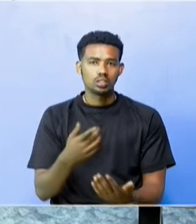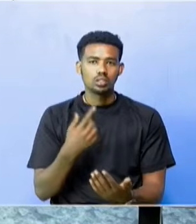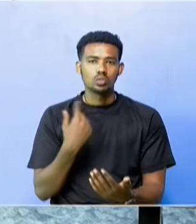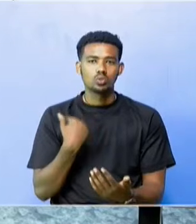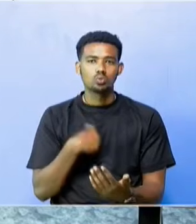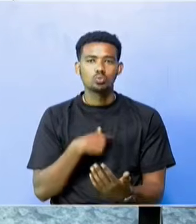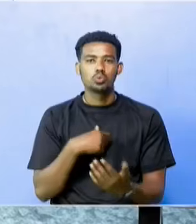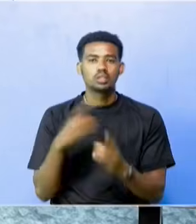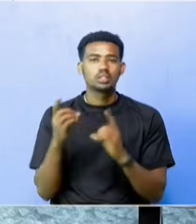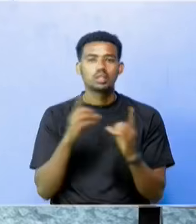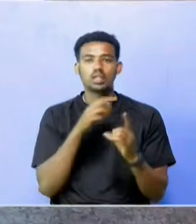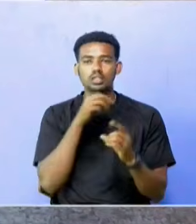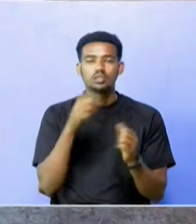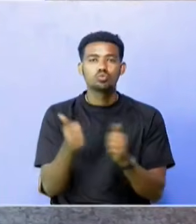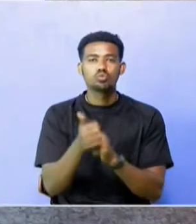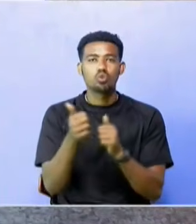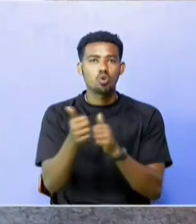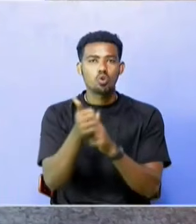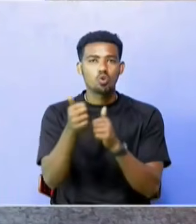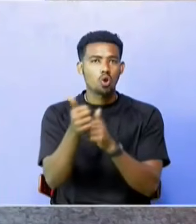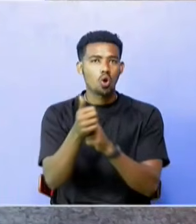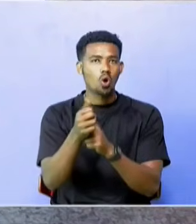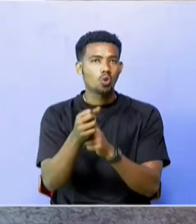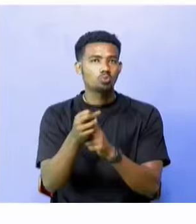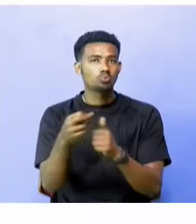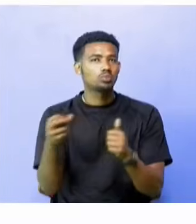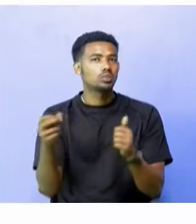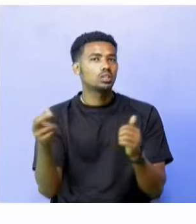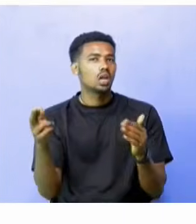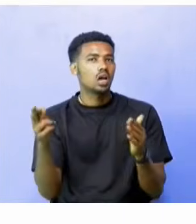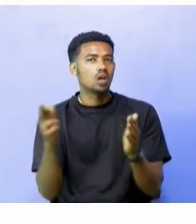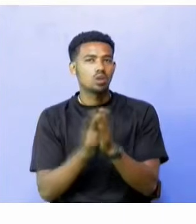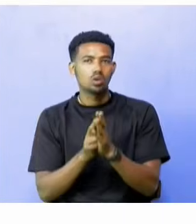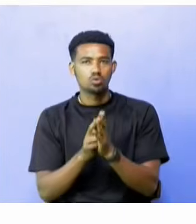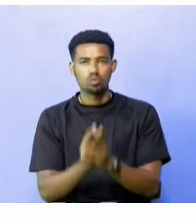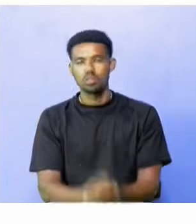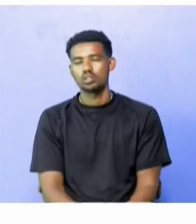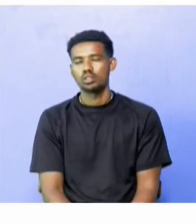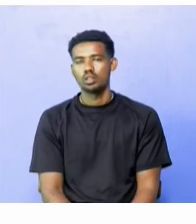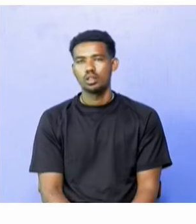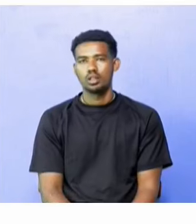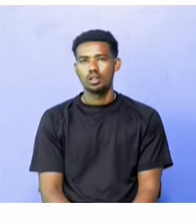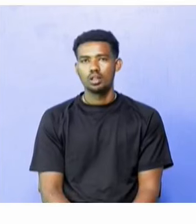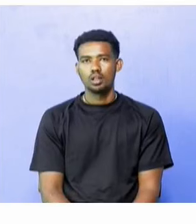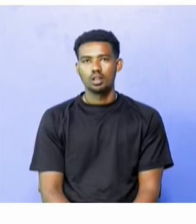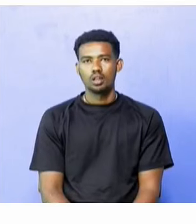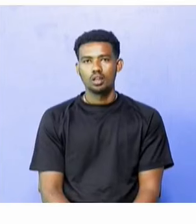follow the rule, okay? Irregular adjectives,